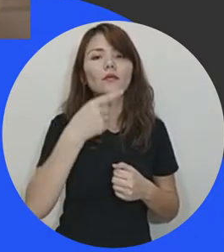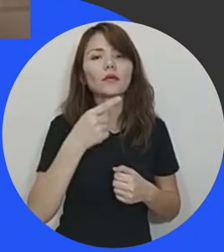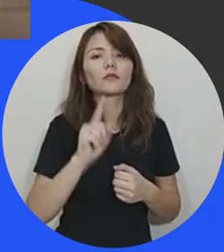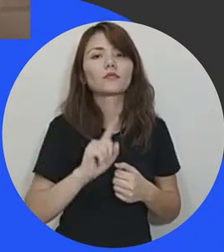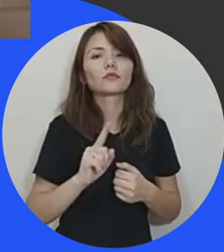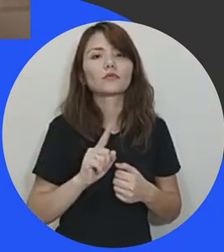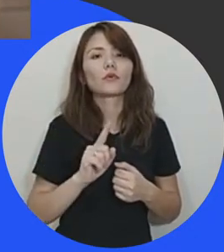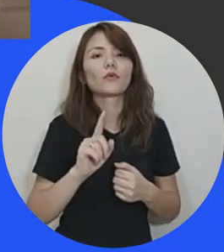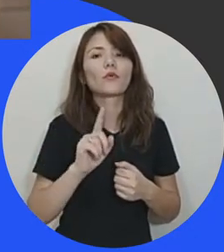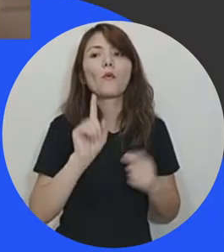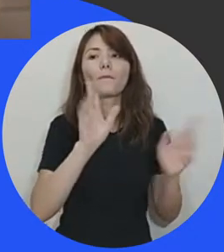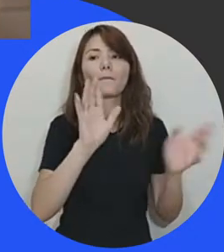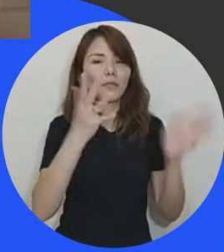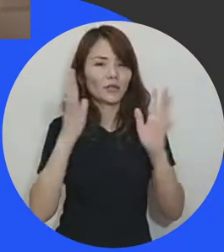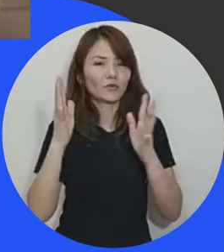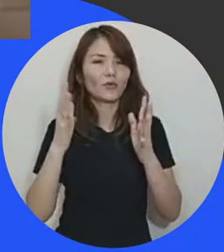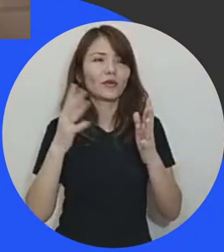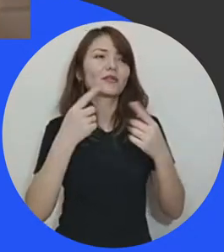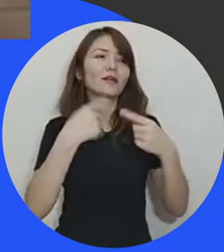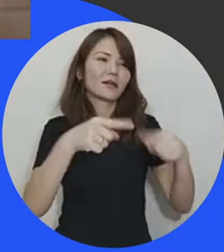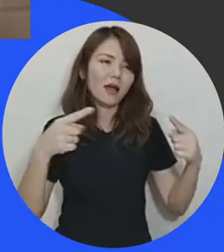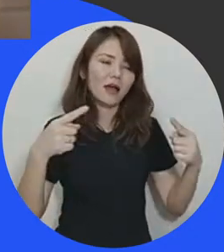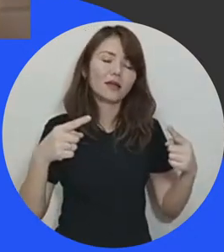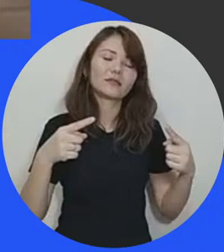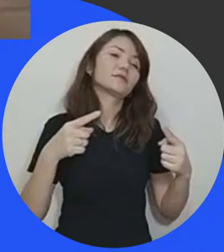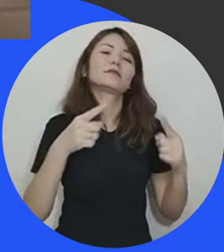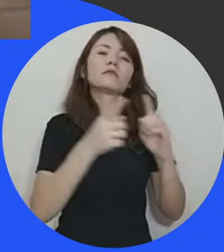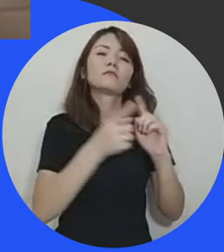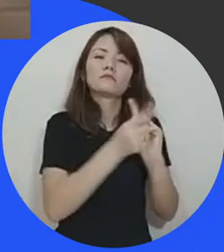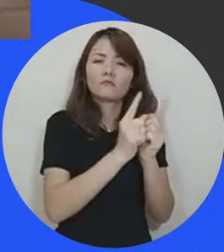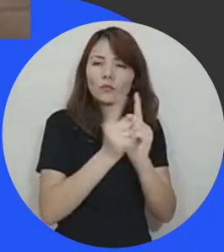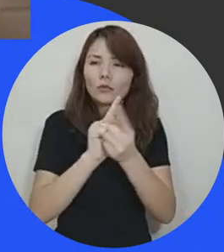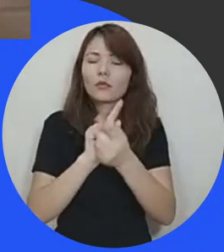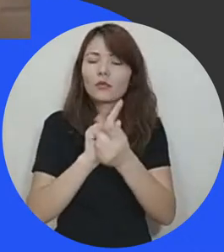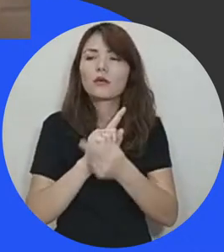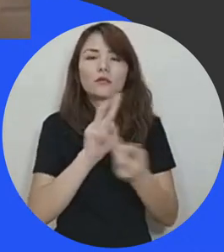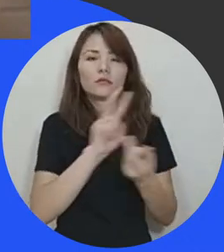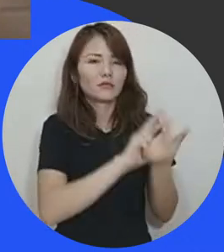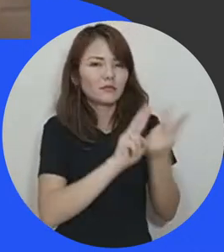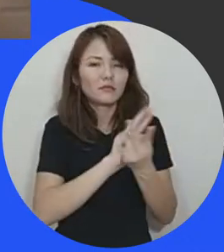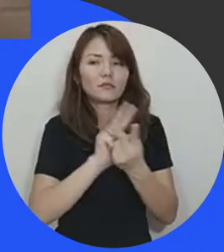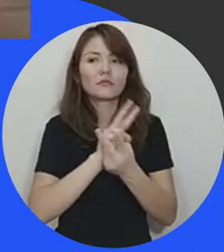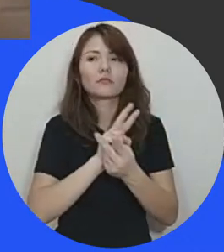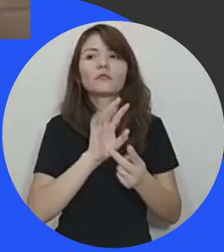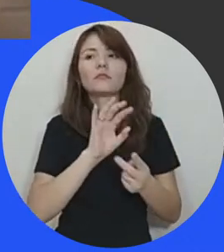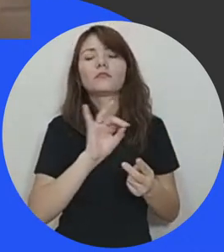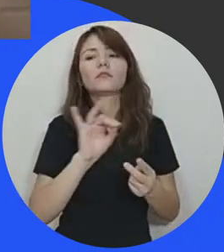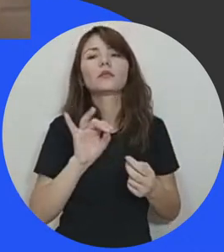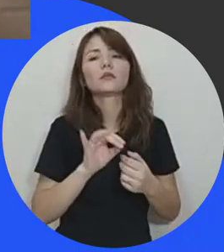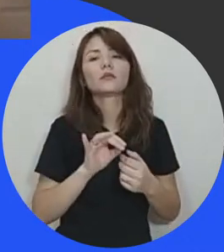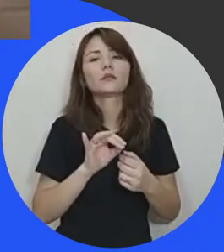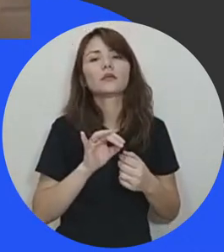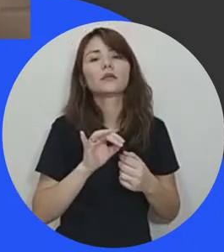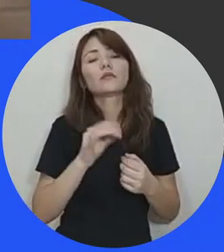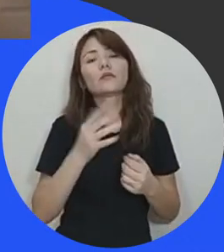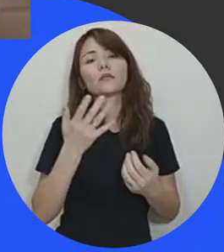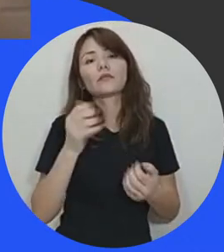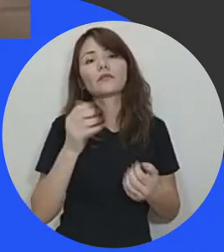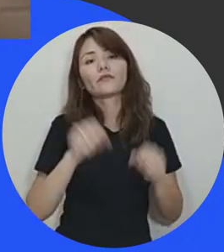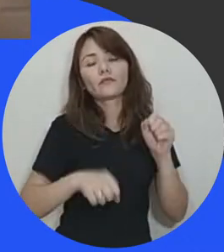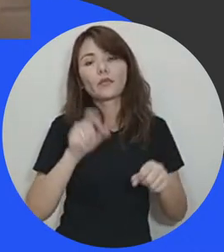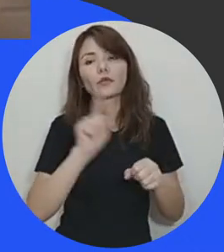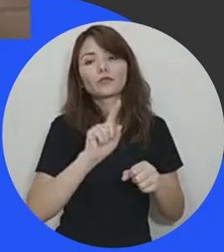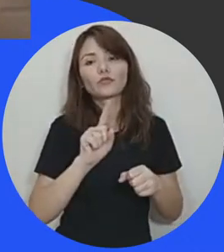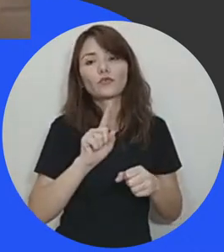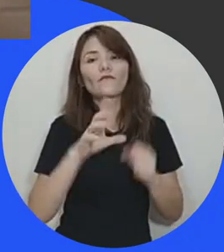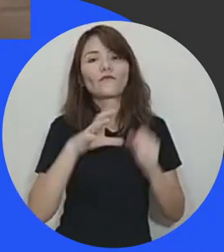the D614G mutation, we know happened probably in late January, and we can actually pin down an